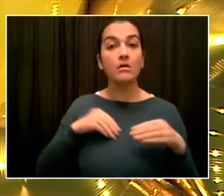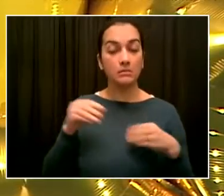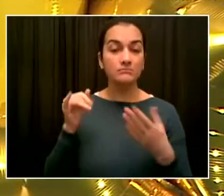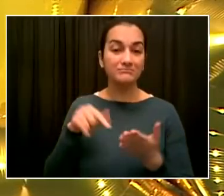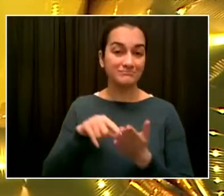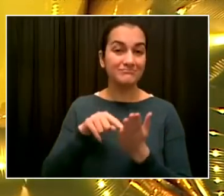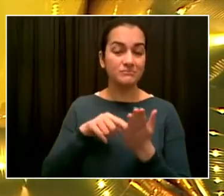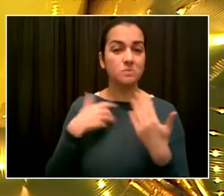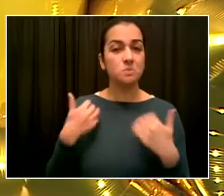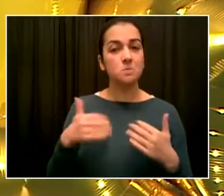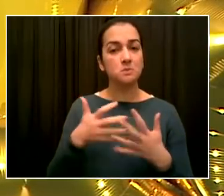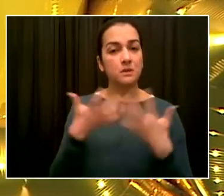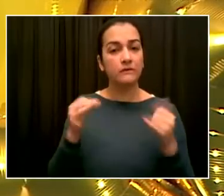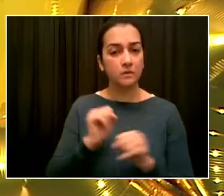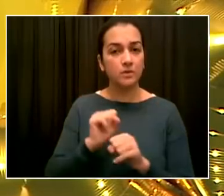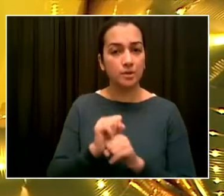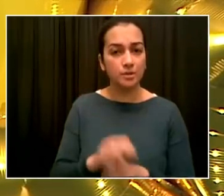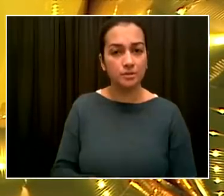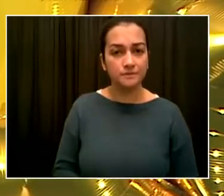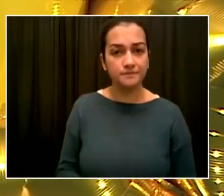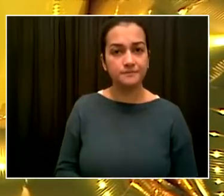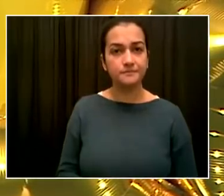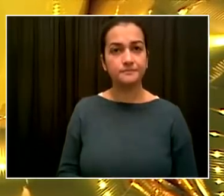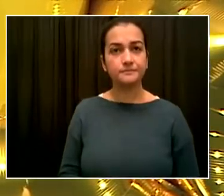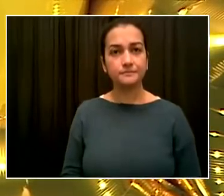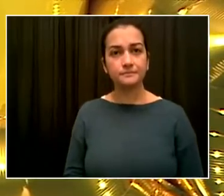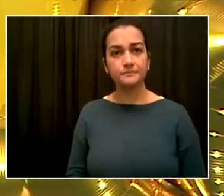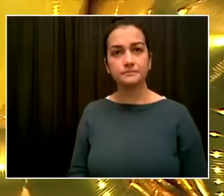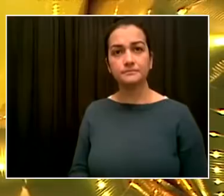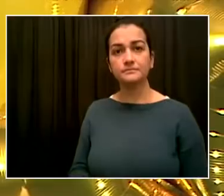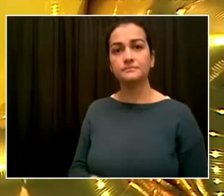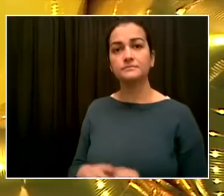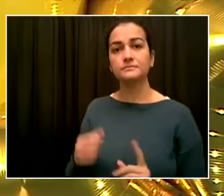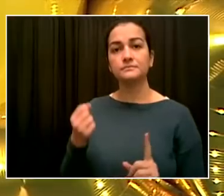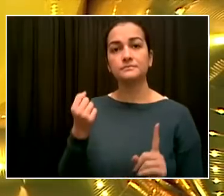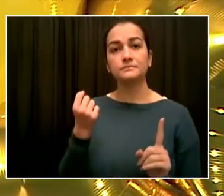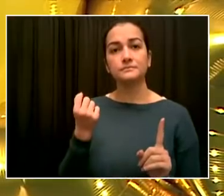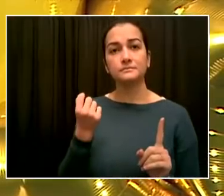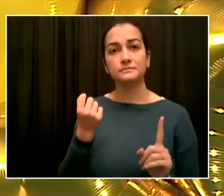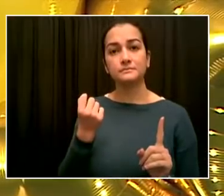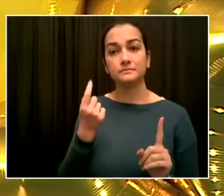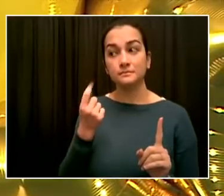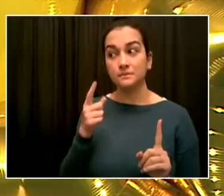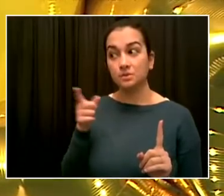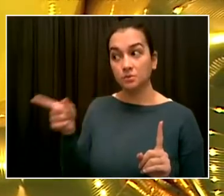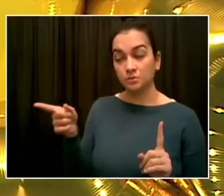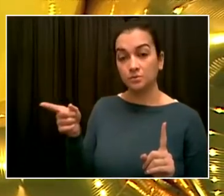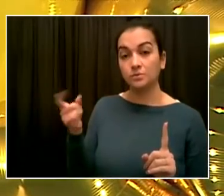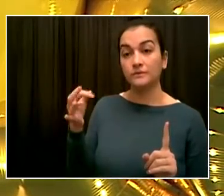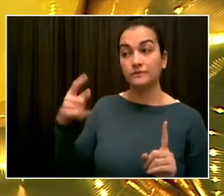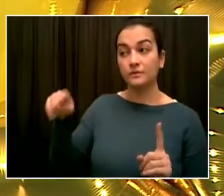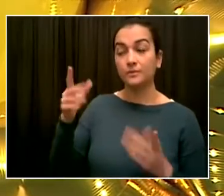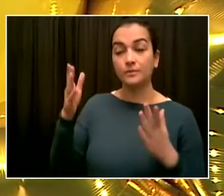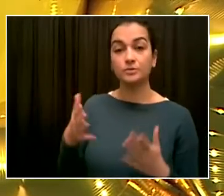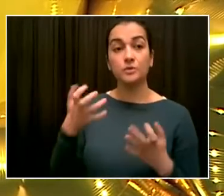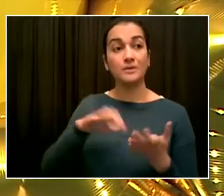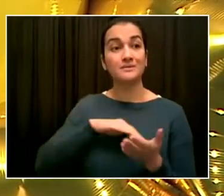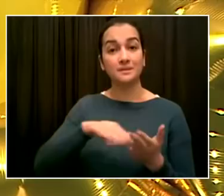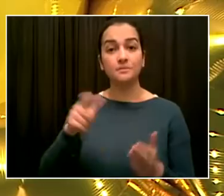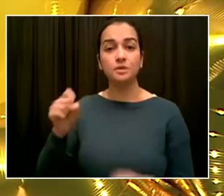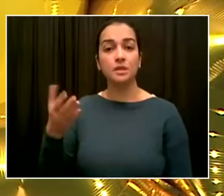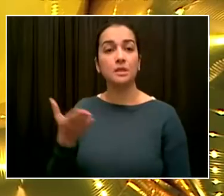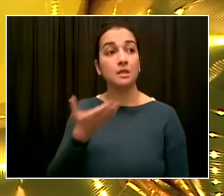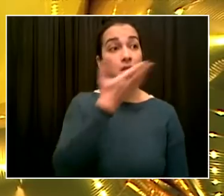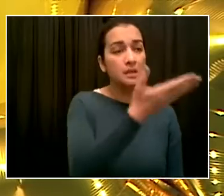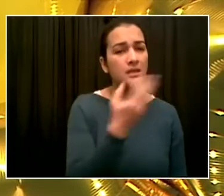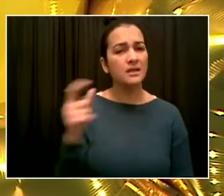working. And if they get an accommodation, great, they'll be able to keep working with the accommodation. If they don't get the accommodation, they